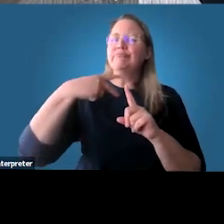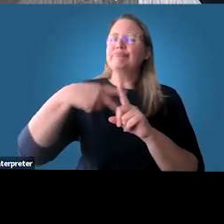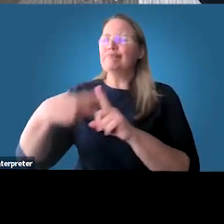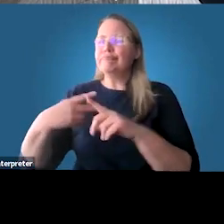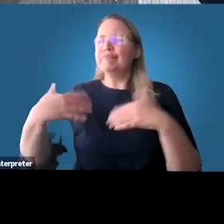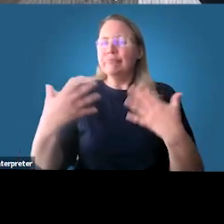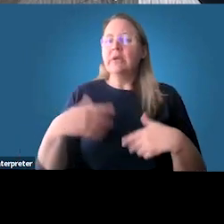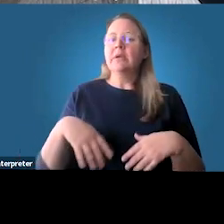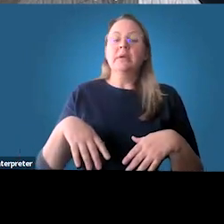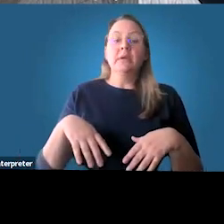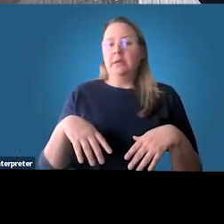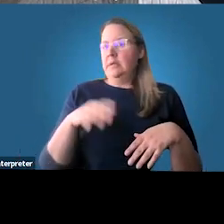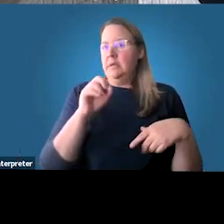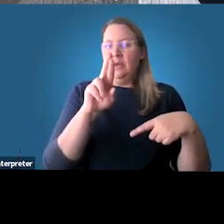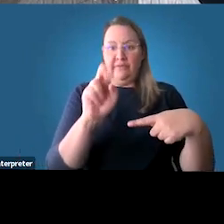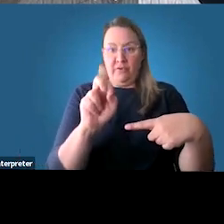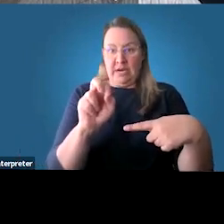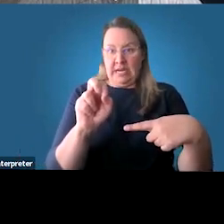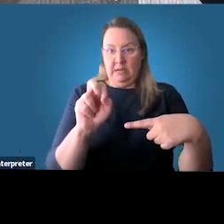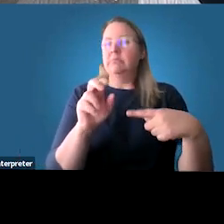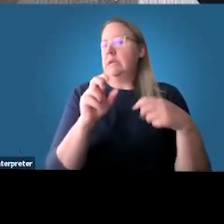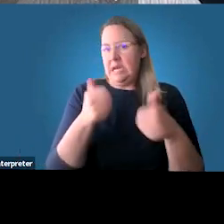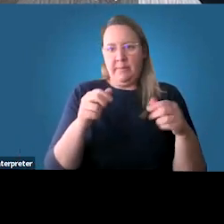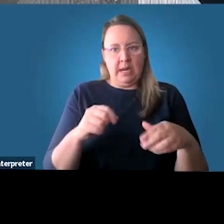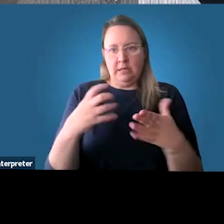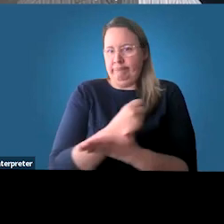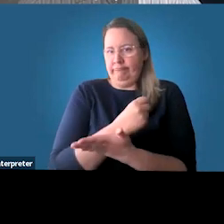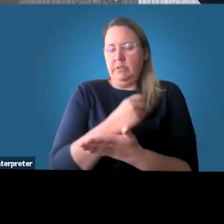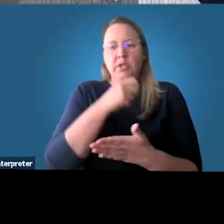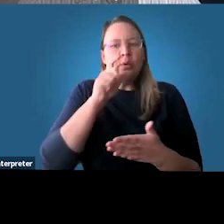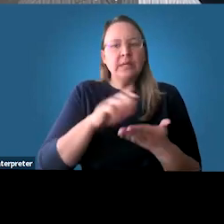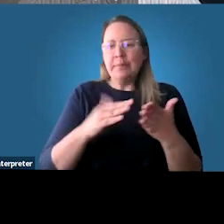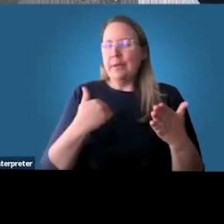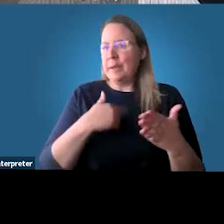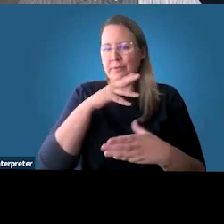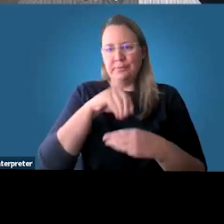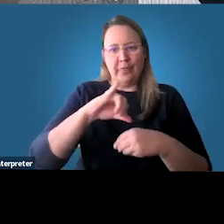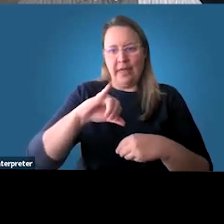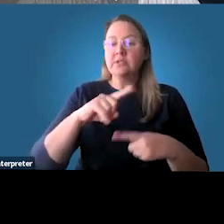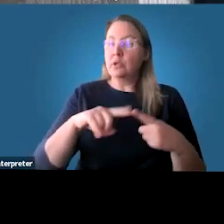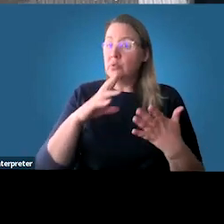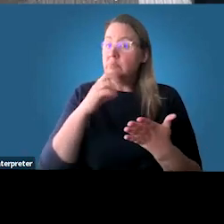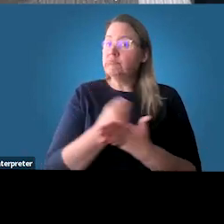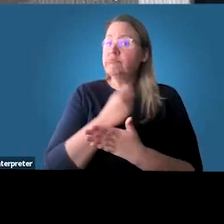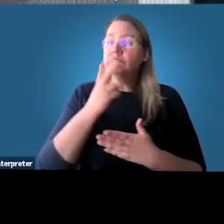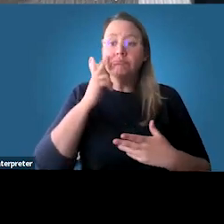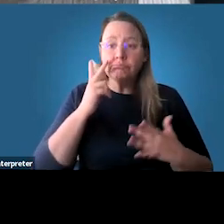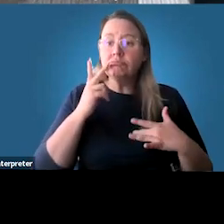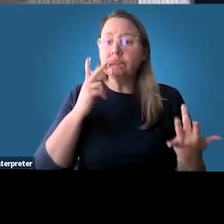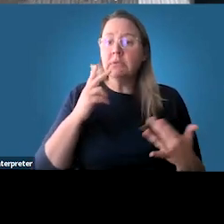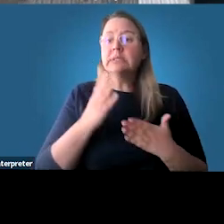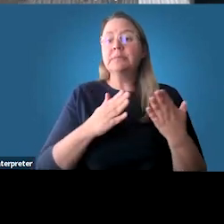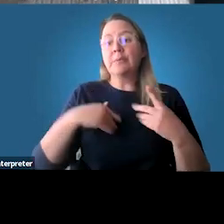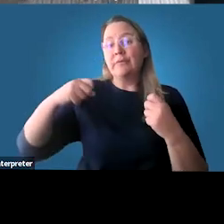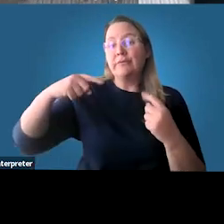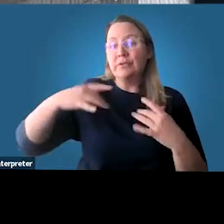in your backyard, free to everybody. So you do not have to be a network member to join and participate in local. So sometimes they're virtual